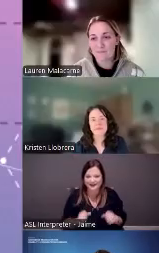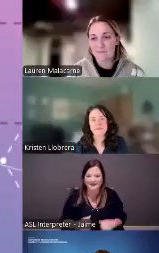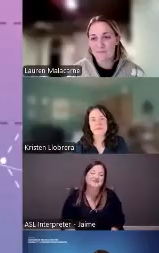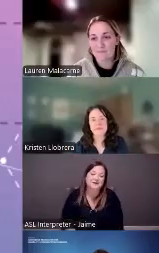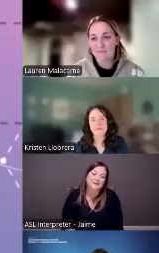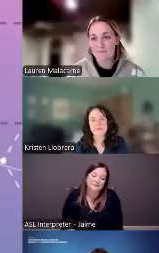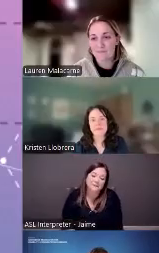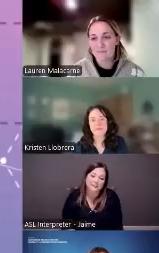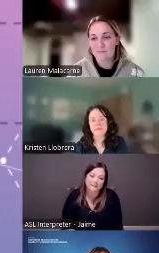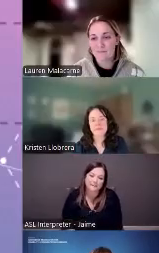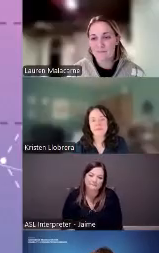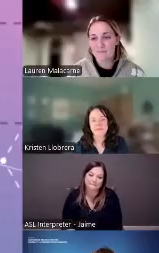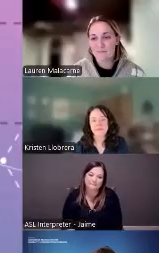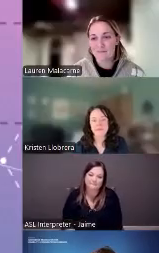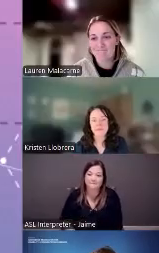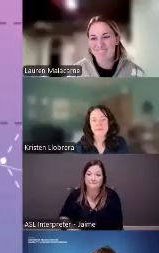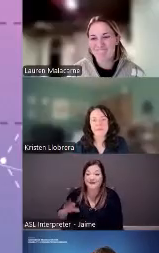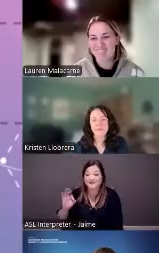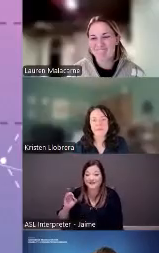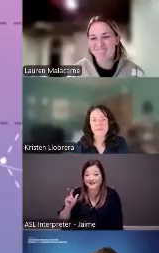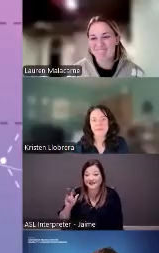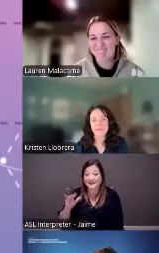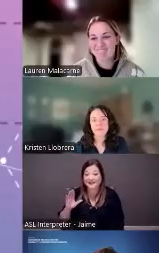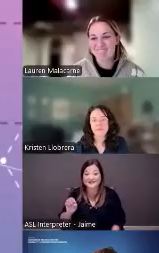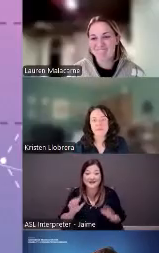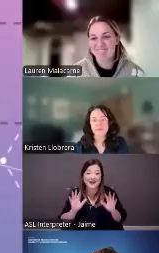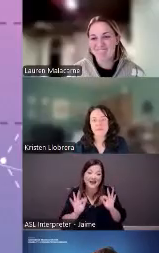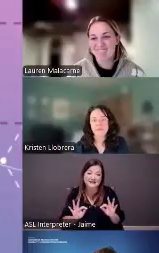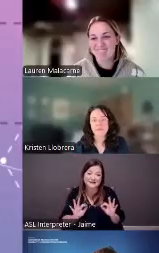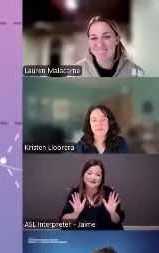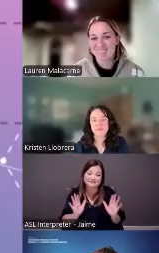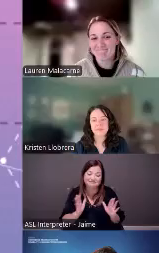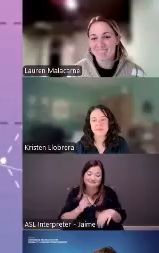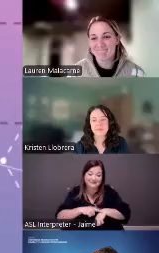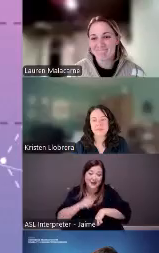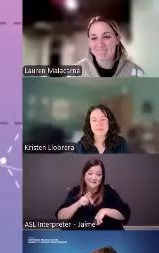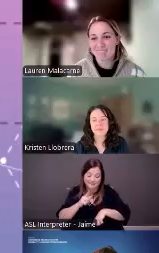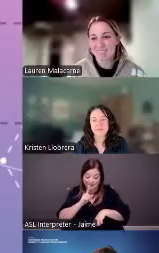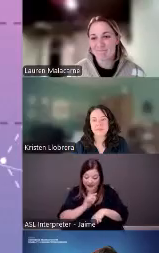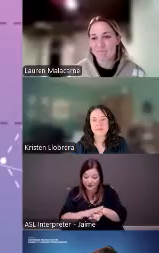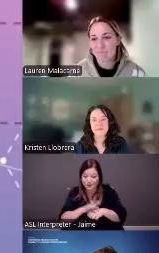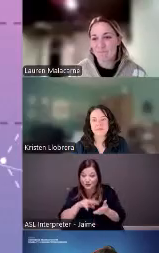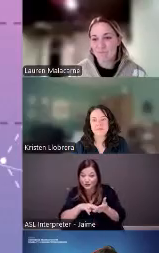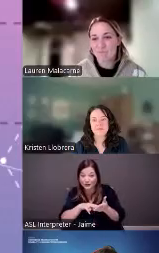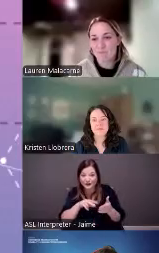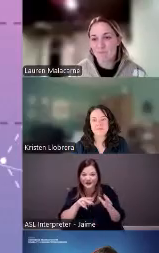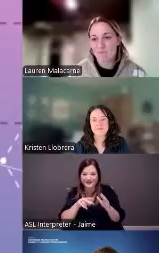Excellent. Well, we're at time for this presentation. Be sure you do check in the chat. You're getting a lot